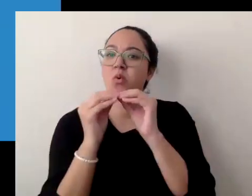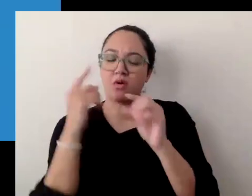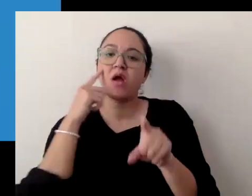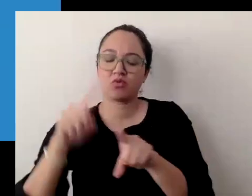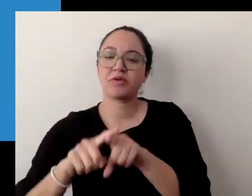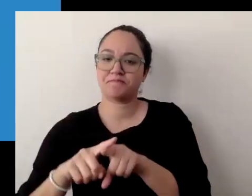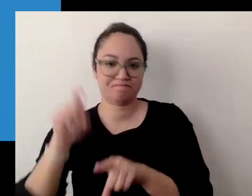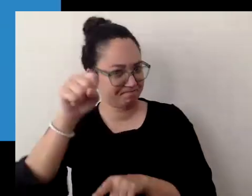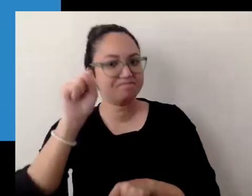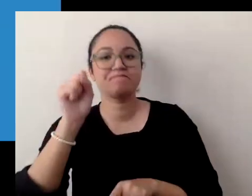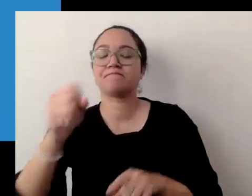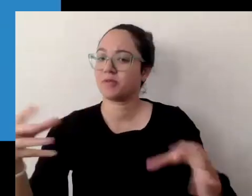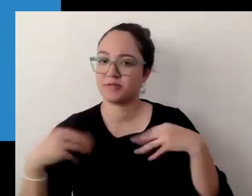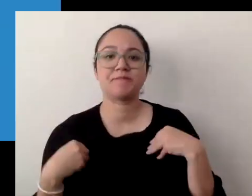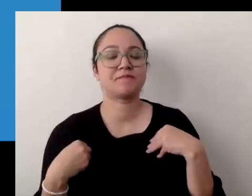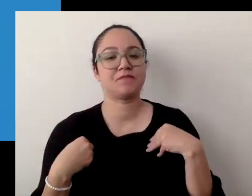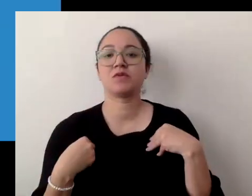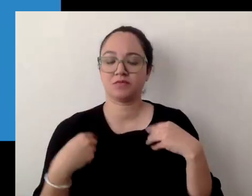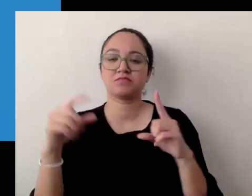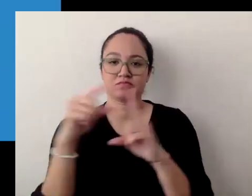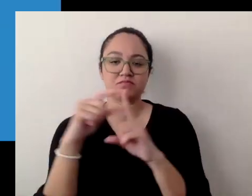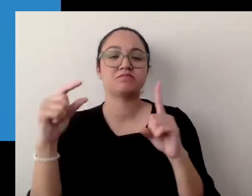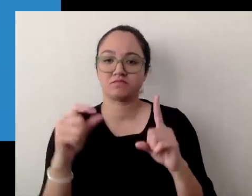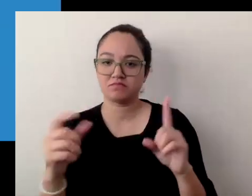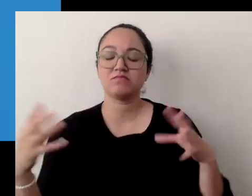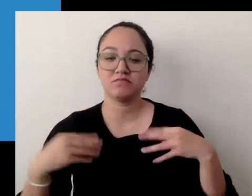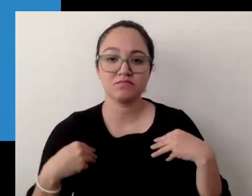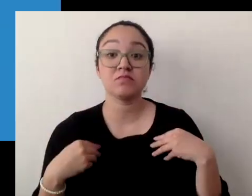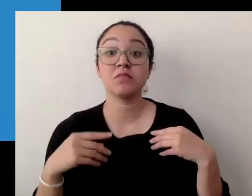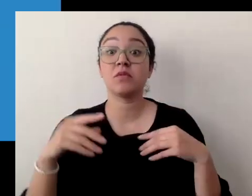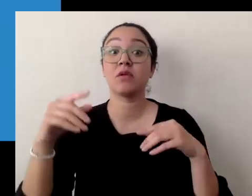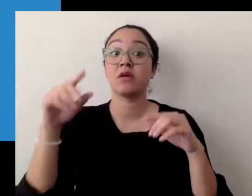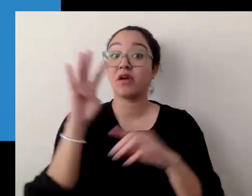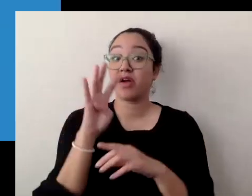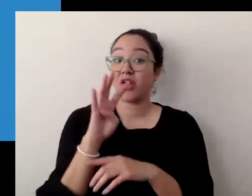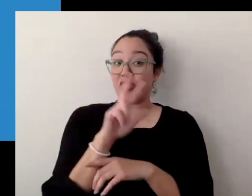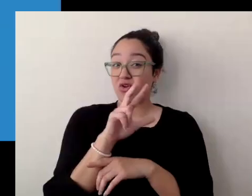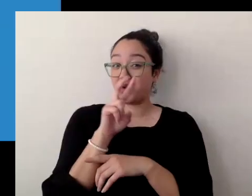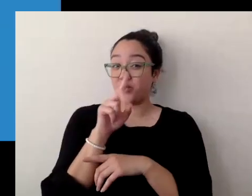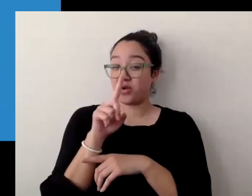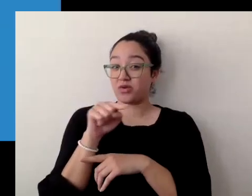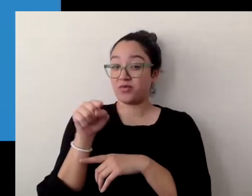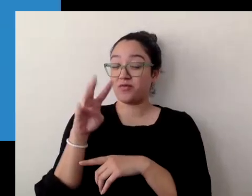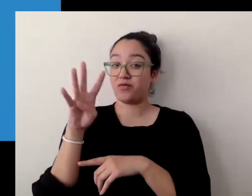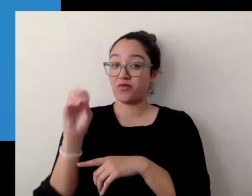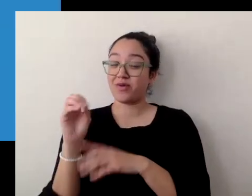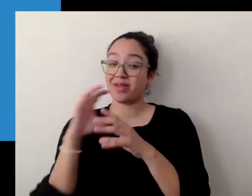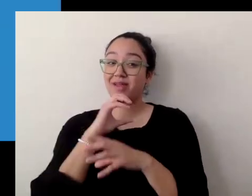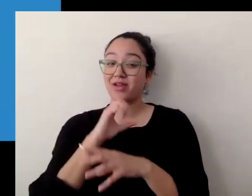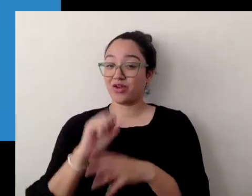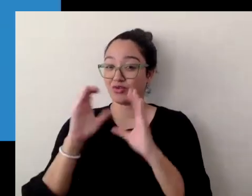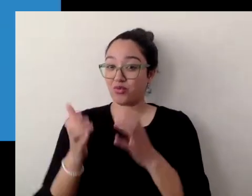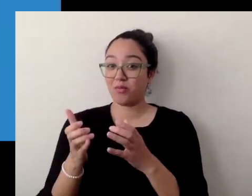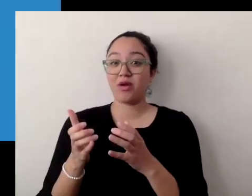that yes, it is an acceptable synonym. And here at the 31 to 40 age group, it